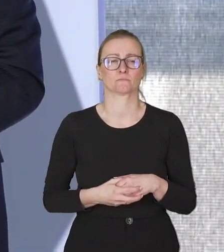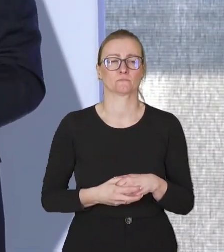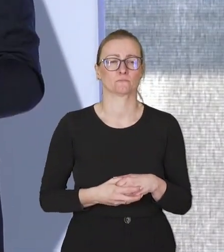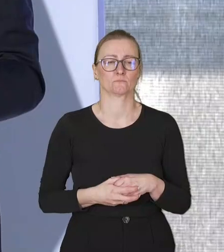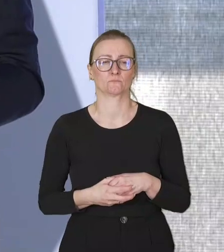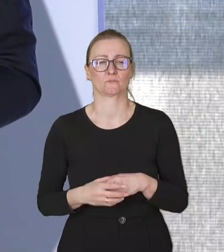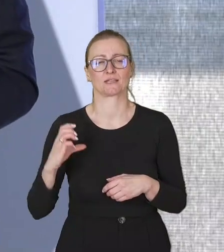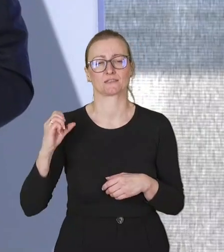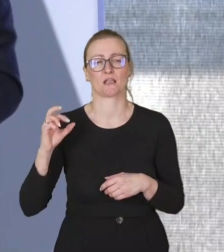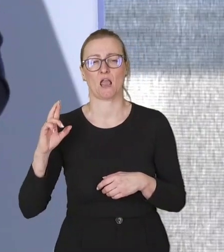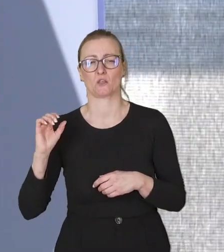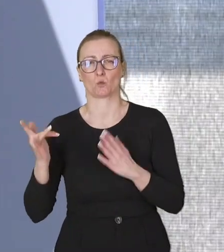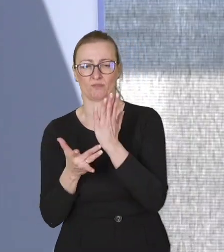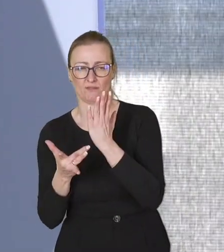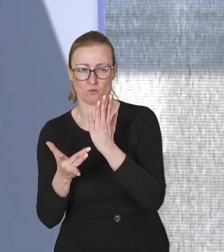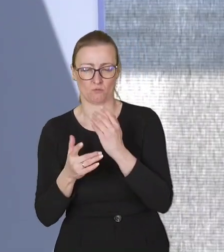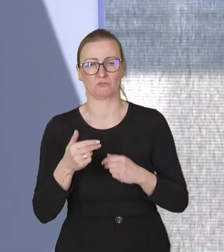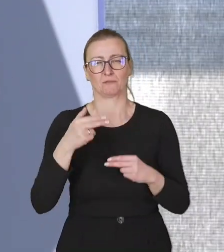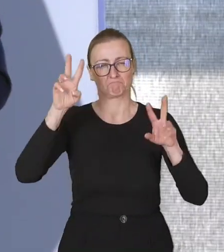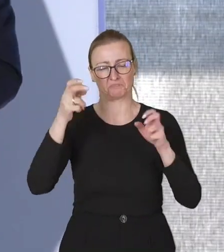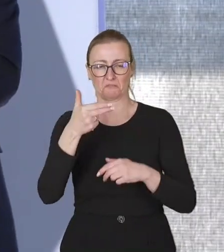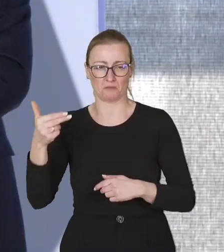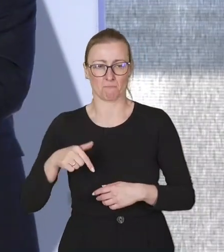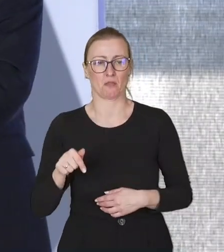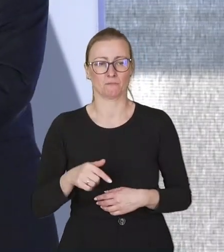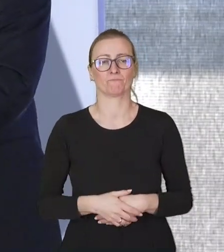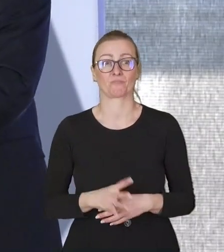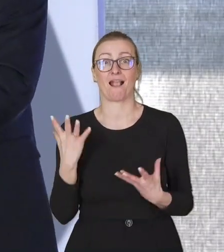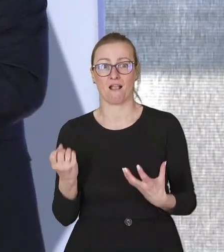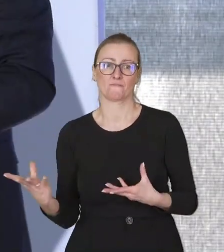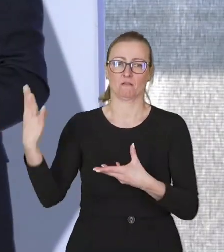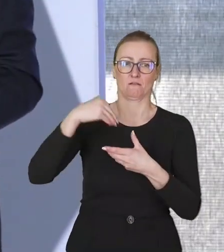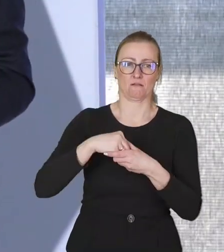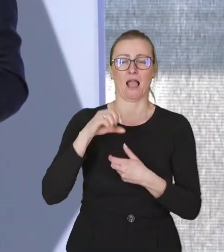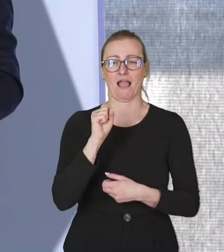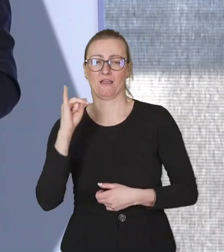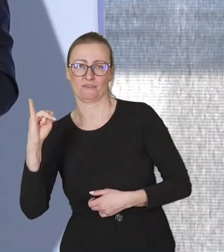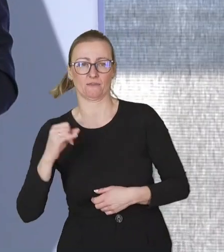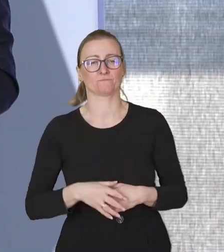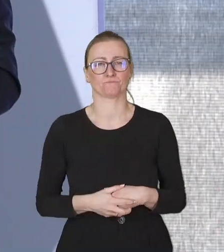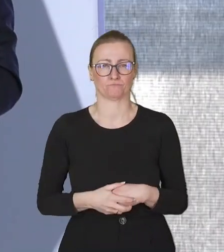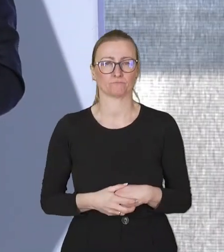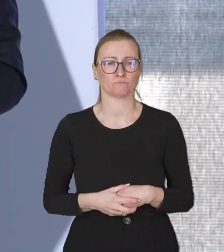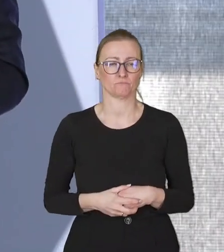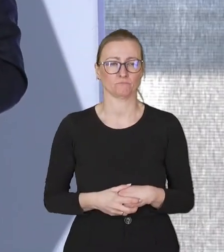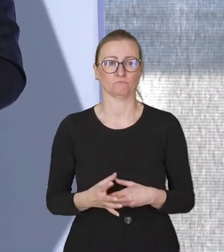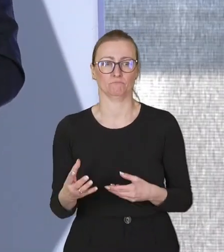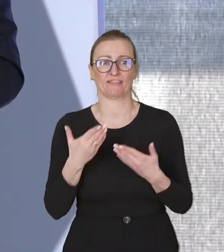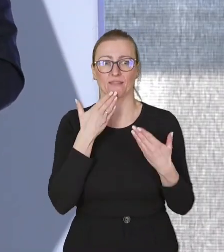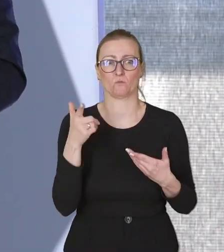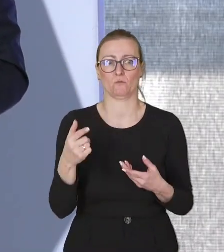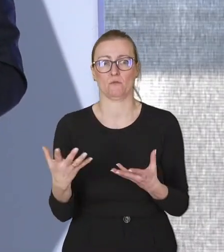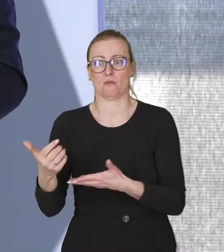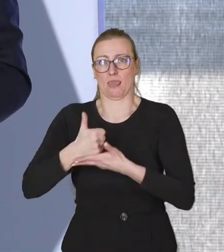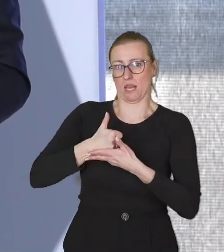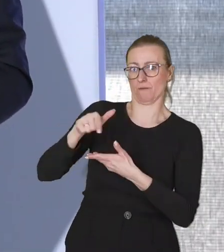Act, Apply AI, and other similar. The second, which is a joint roadmap for decarbonization and competitiveness, which